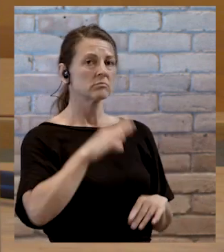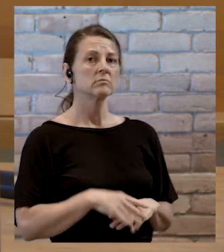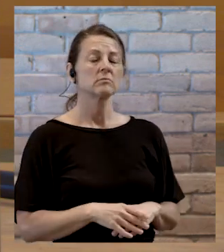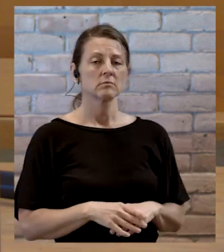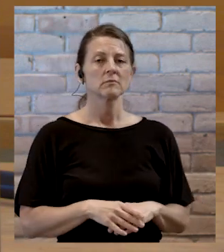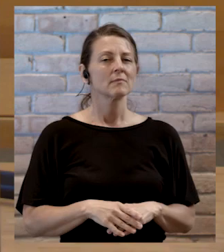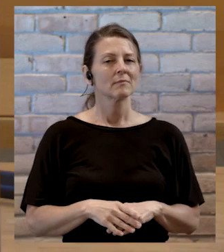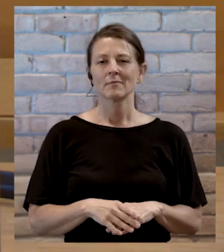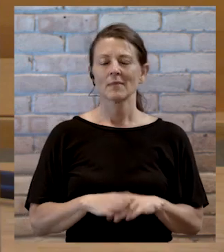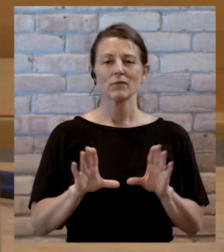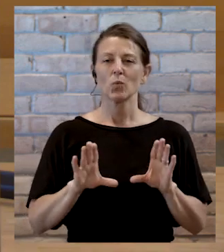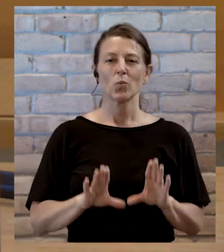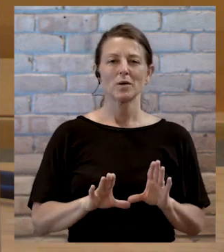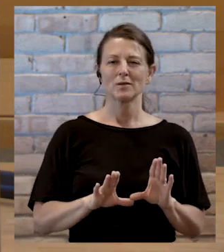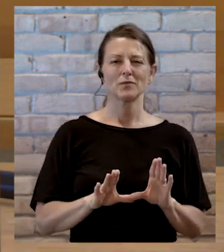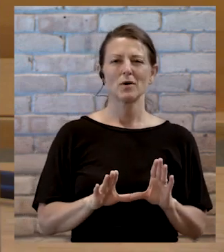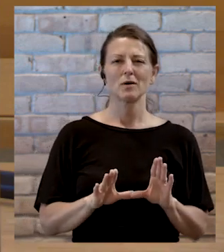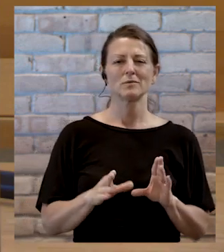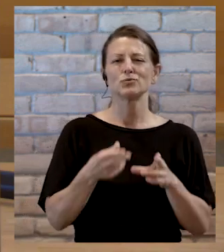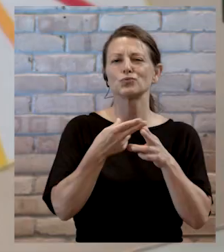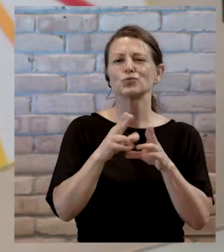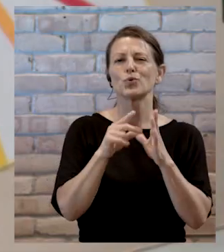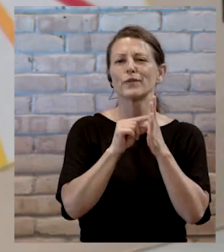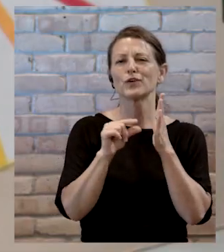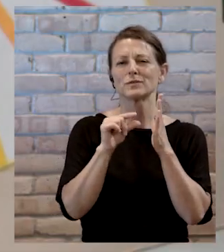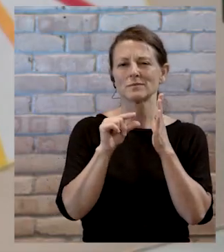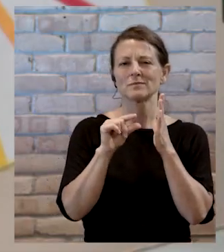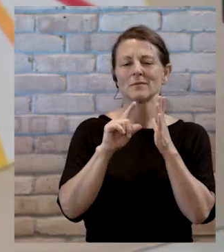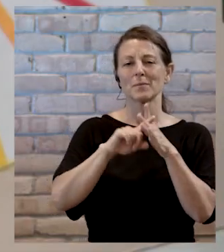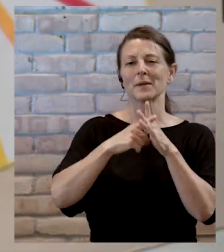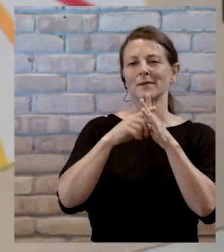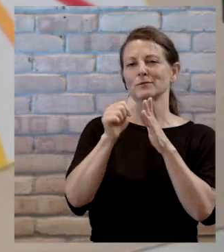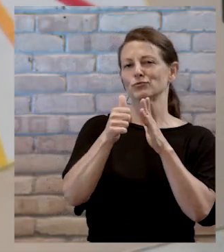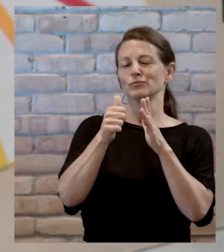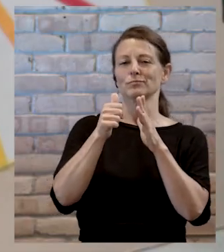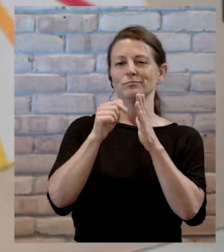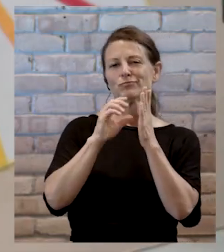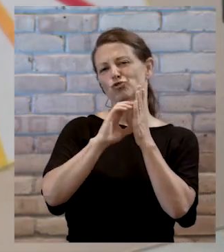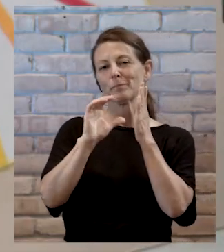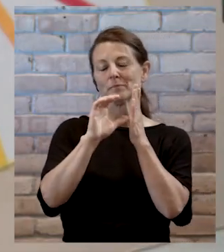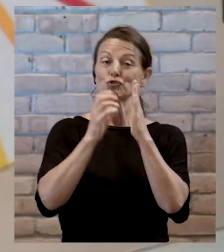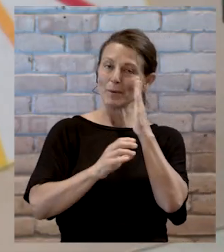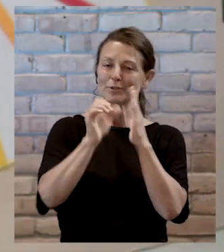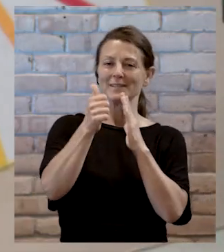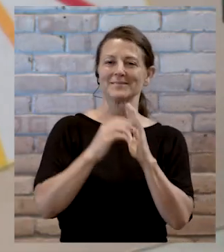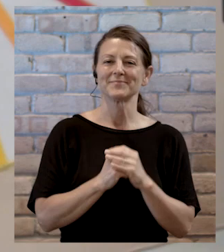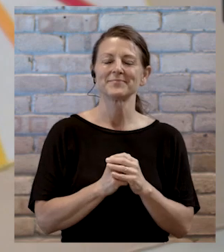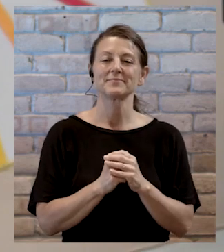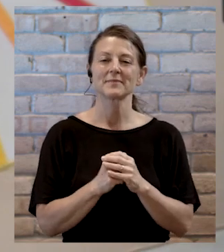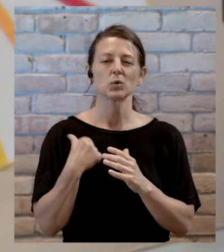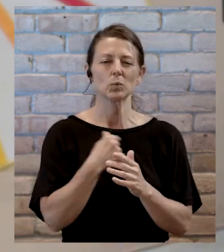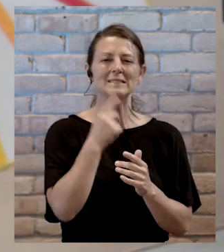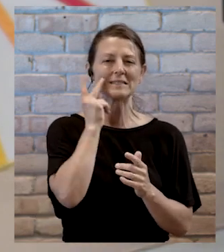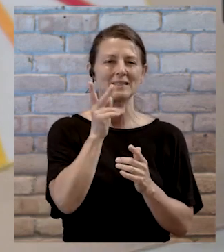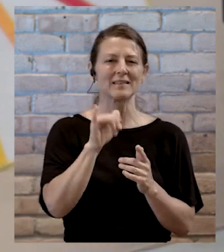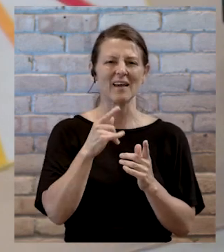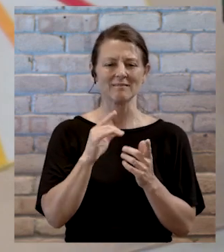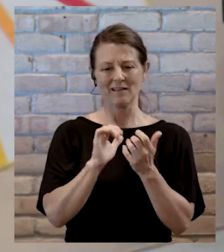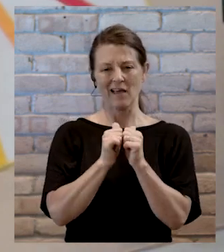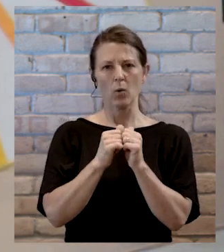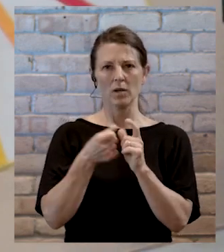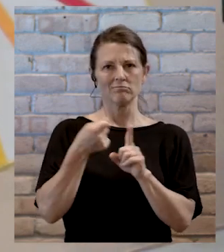There's this great little verse at the beginning of chapter 10 where we see how this works in our lives.